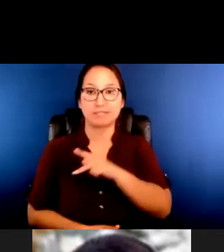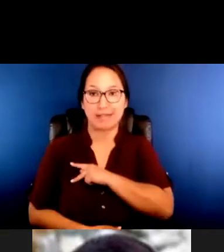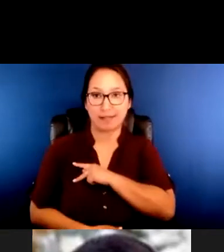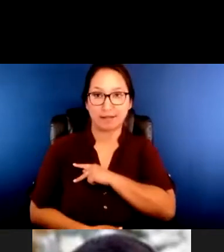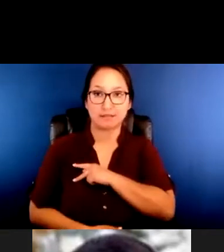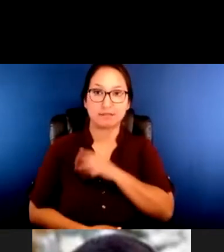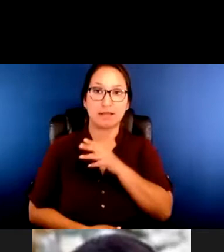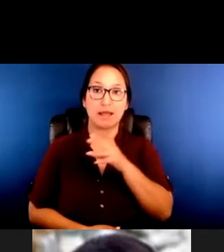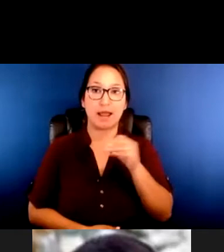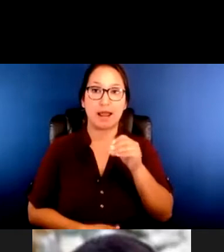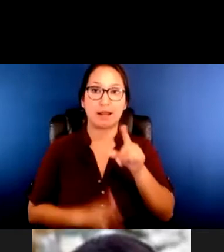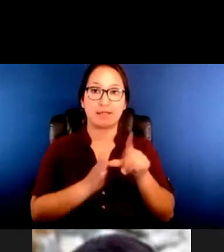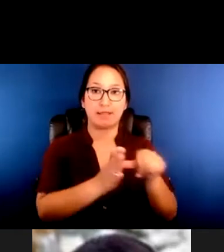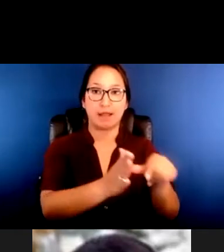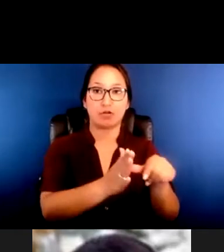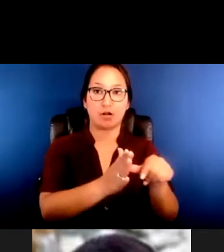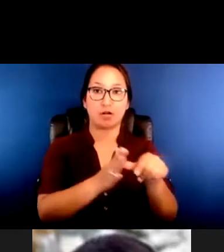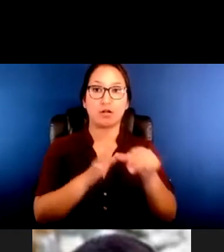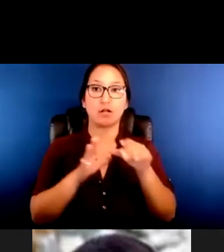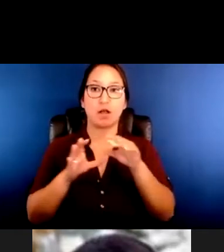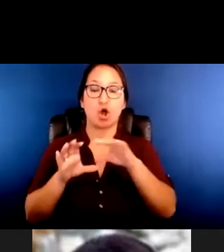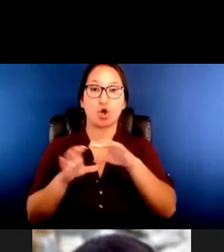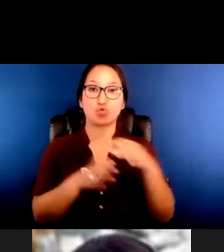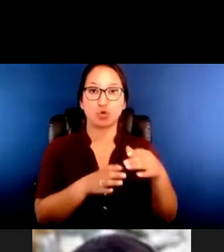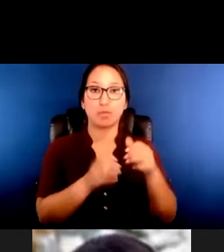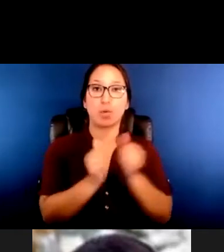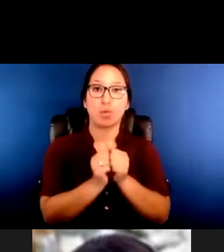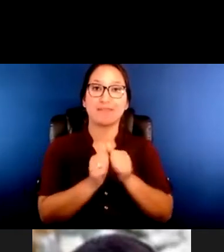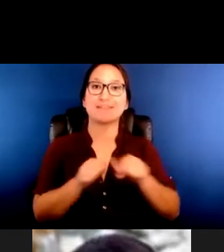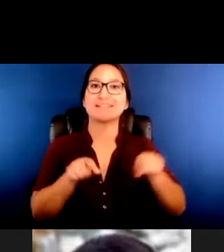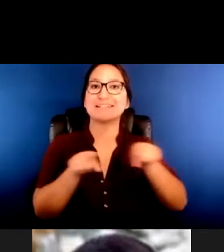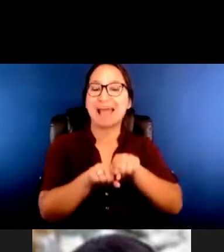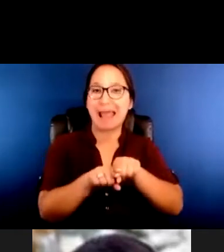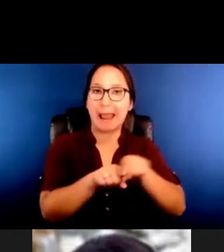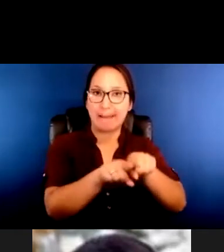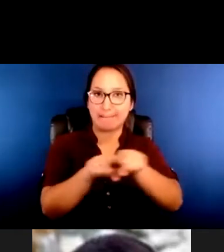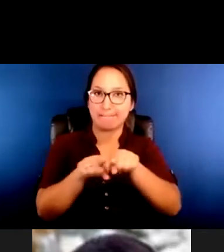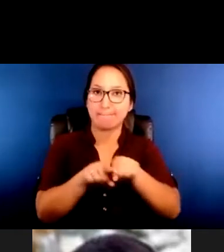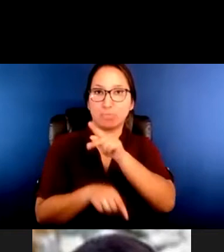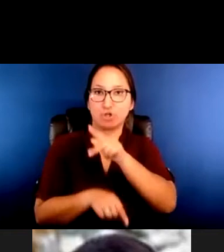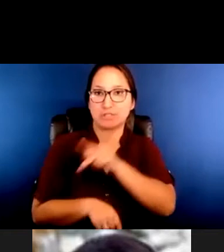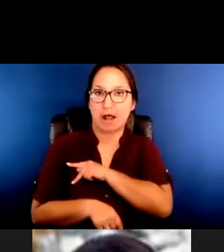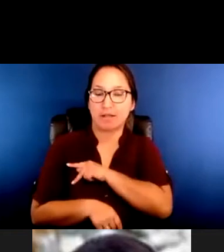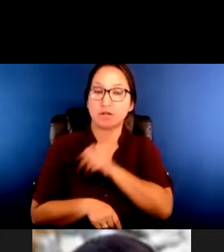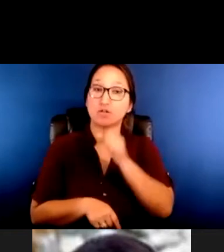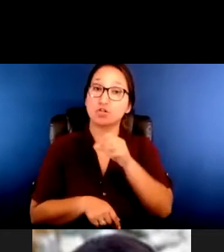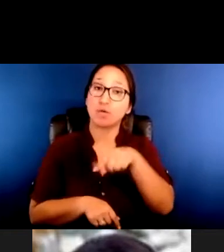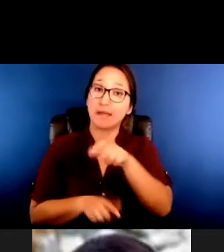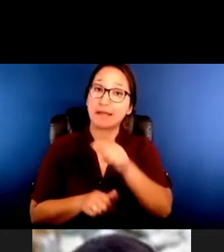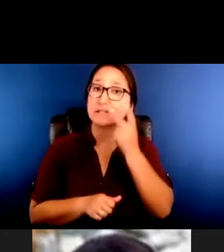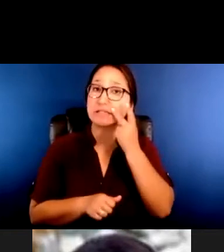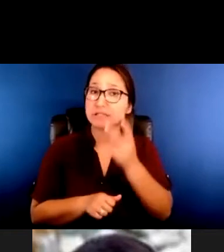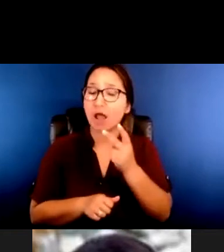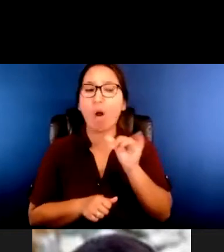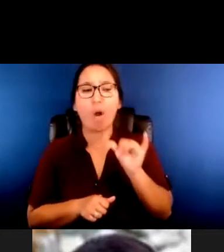just their same personalities, so that they could see like, hey, maybe sometimes it is easier to